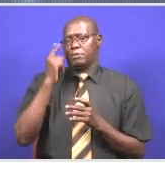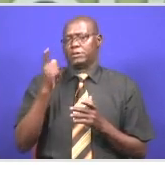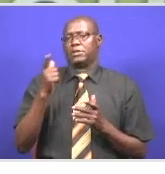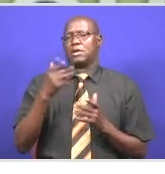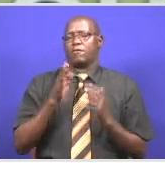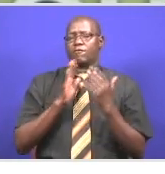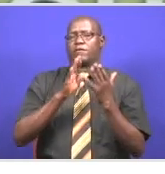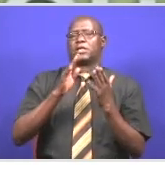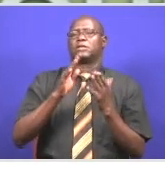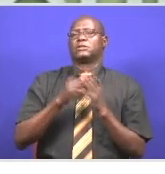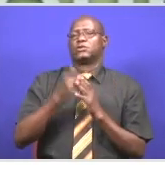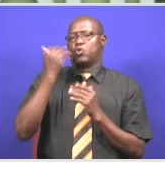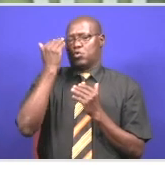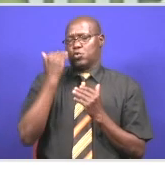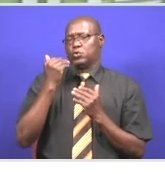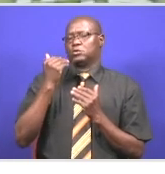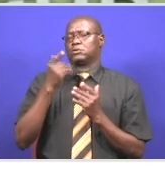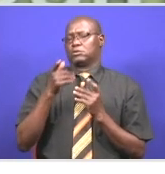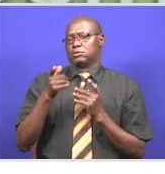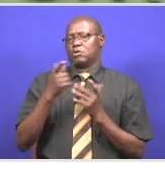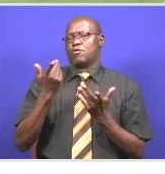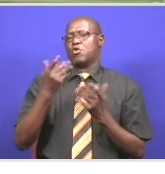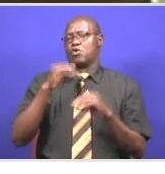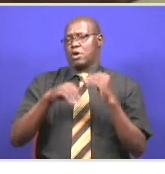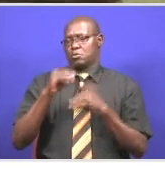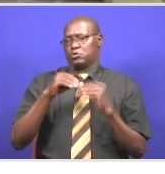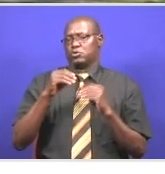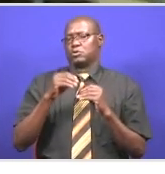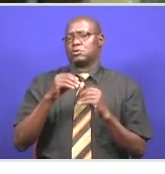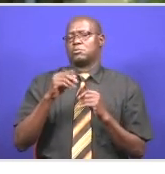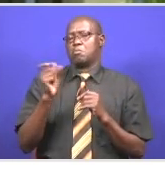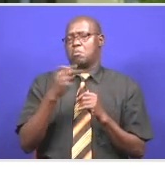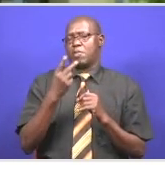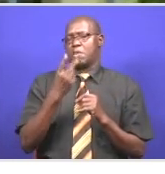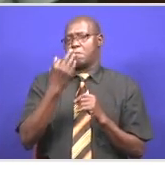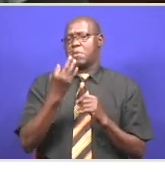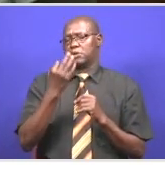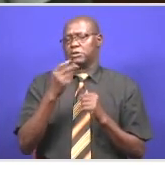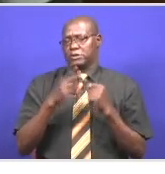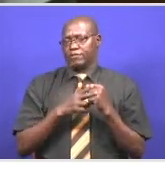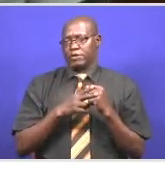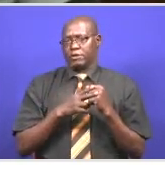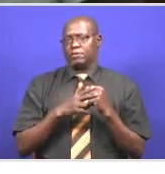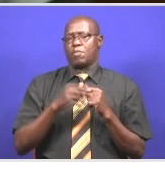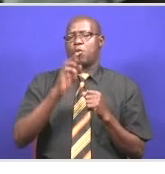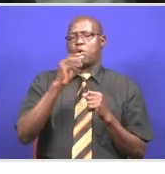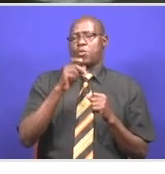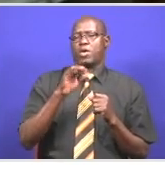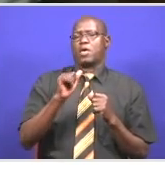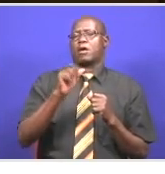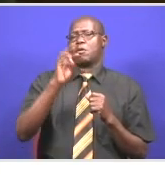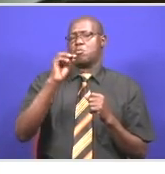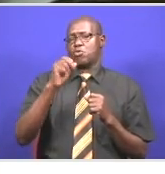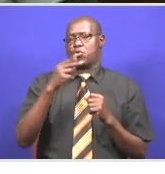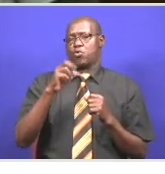facing charges of fraud and will be mentioned on March 7th. Mombasa resident magistrate Viola Mudhoni set the date for mention